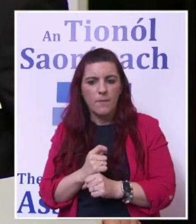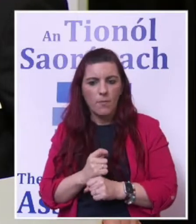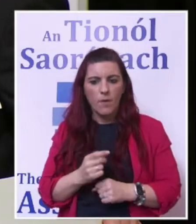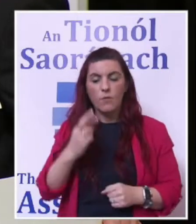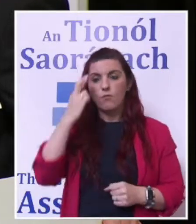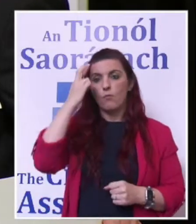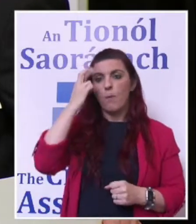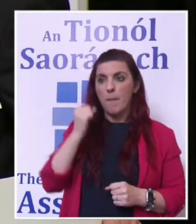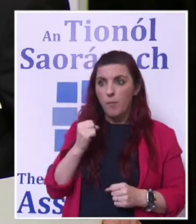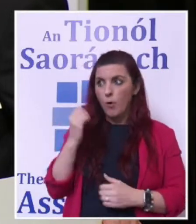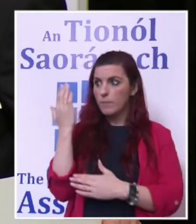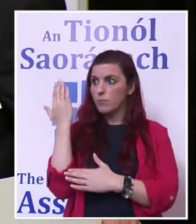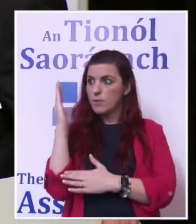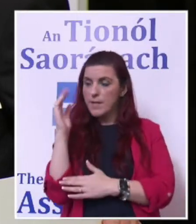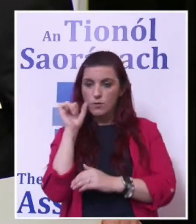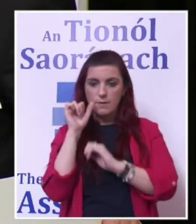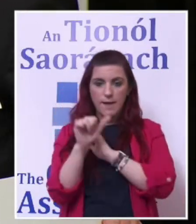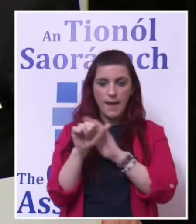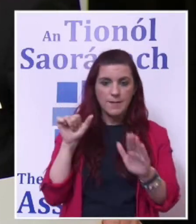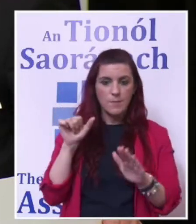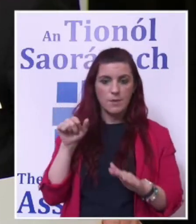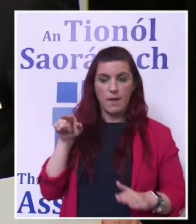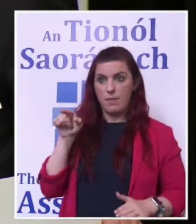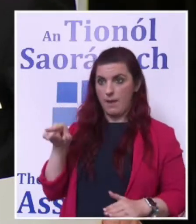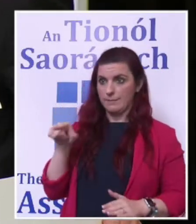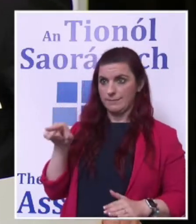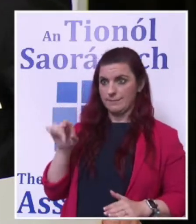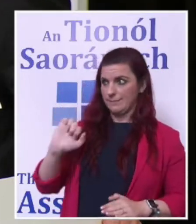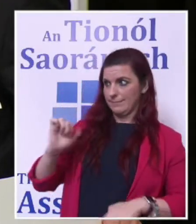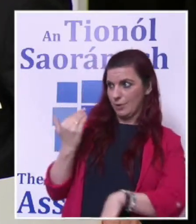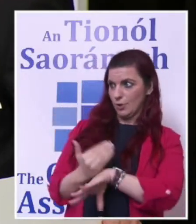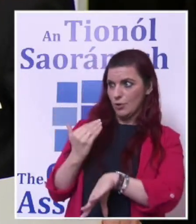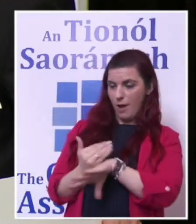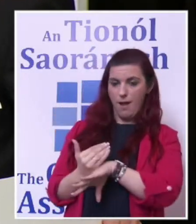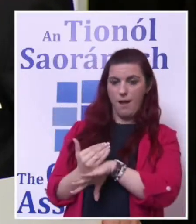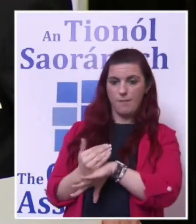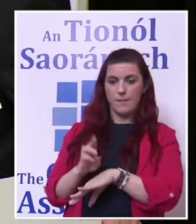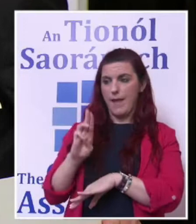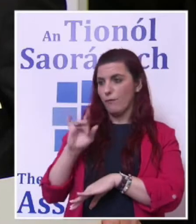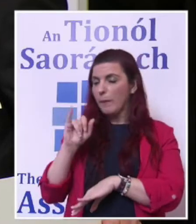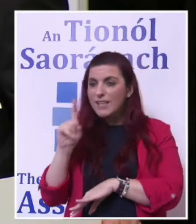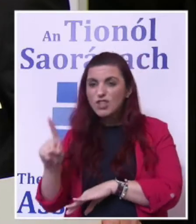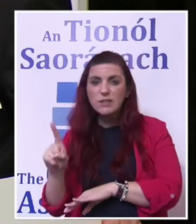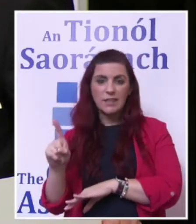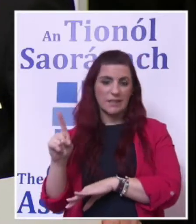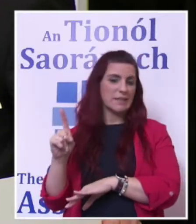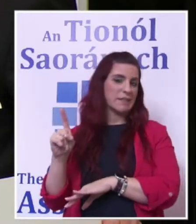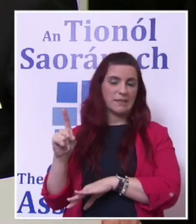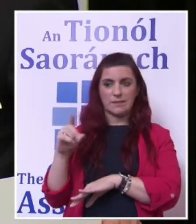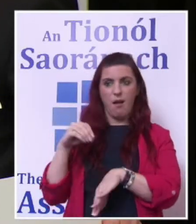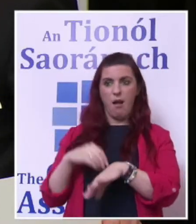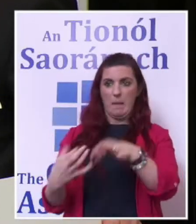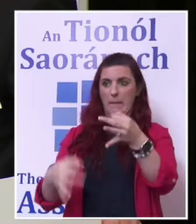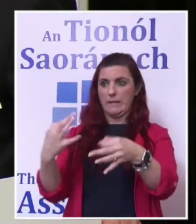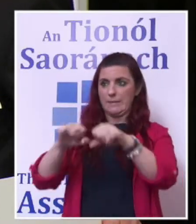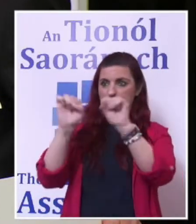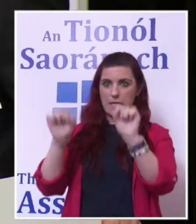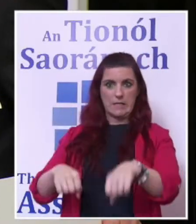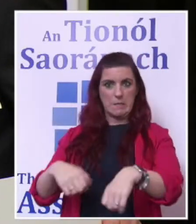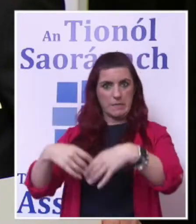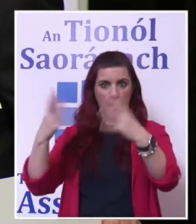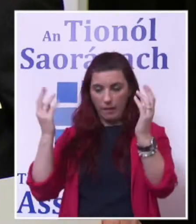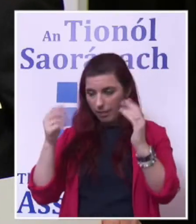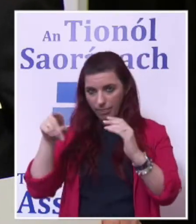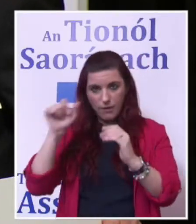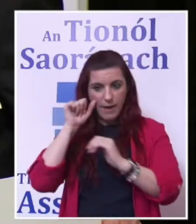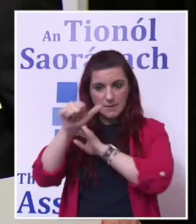the presenters, the experts, they've conducted PhDs and doctorates in this area, and they're